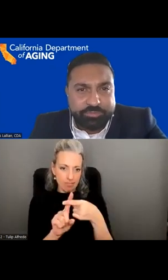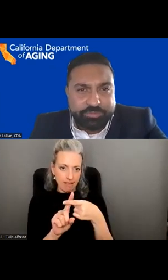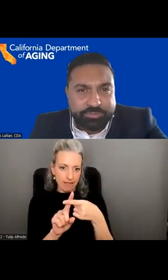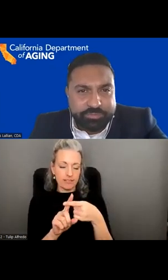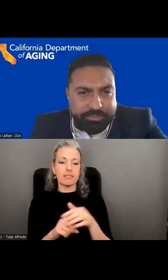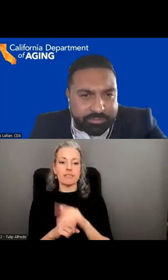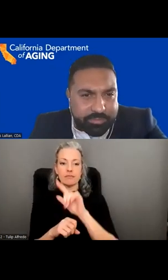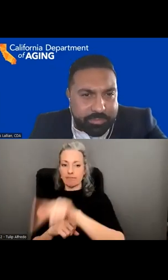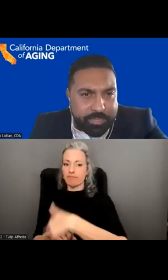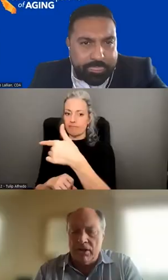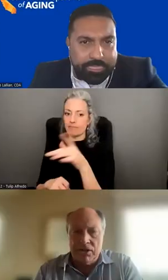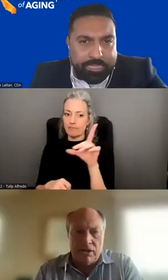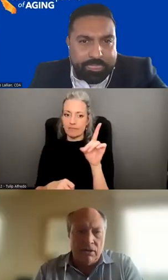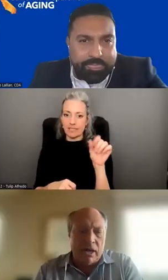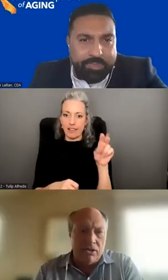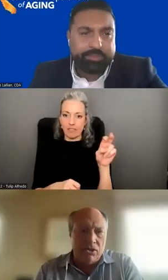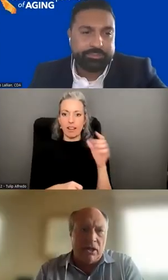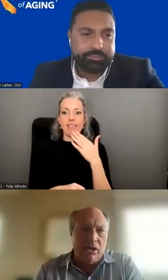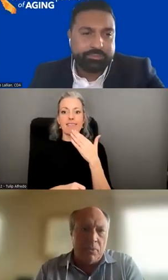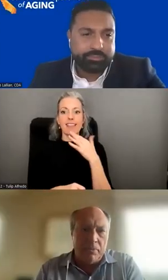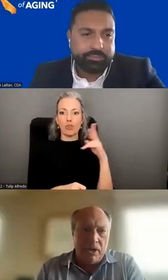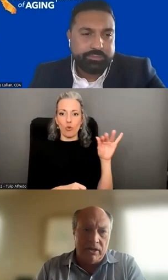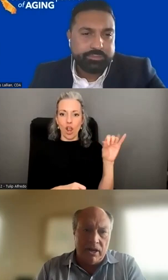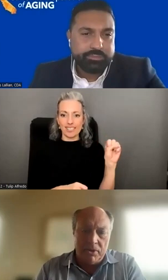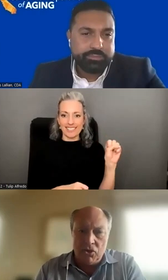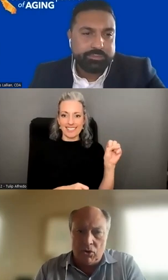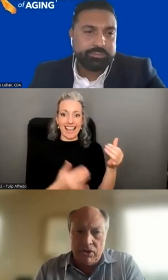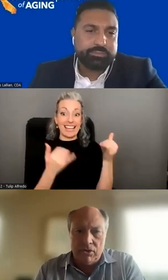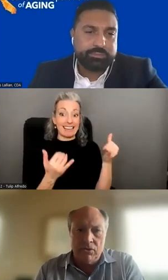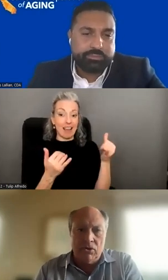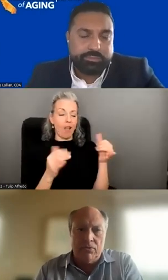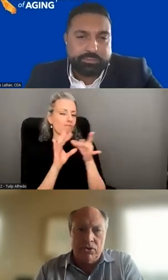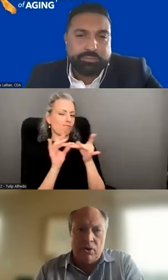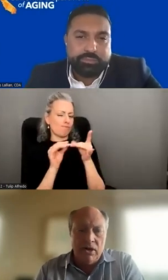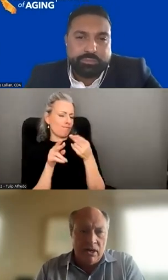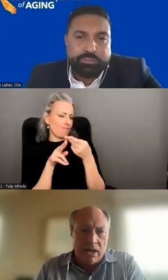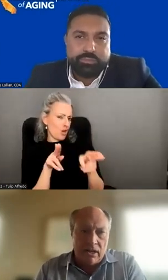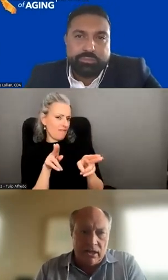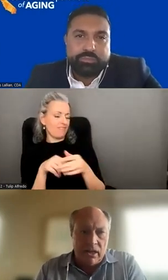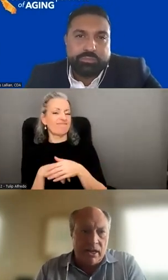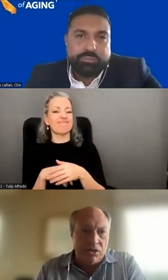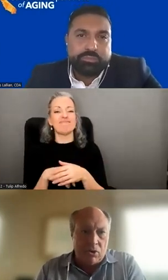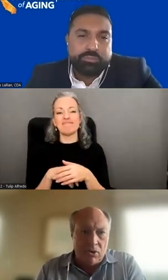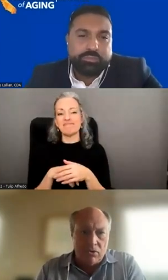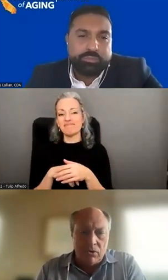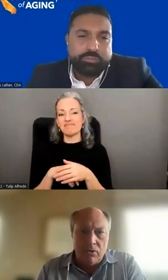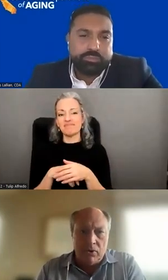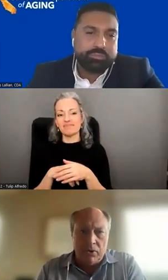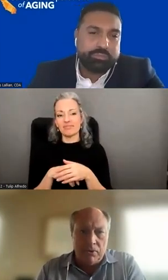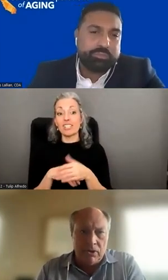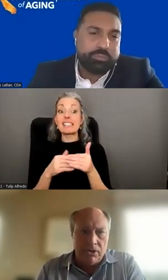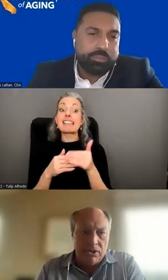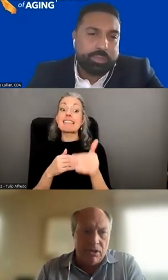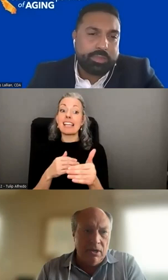you. Thank you, Ross. And I'll keep my comments short to turn it over to our colleague, Angie Perrone, who